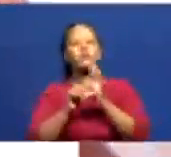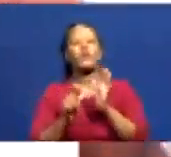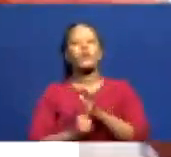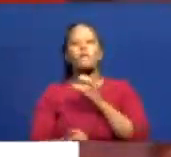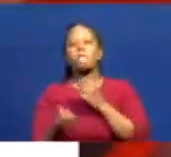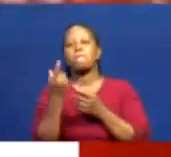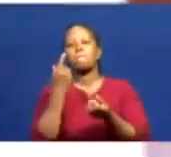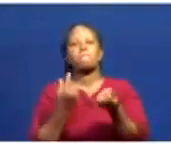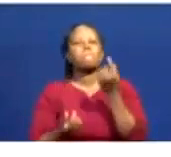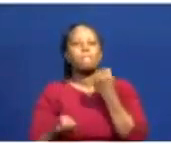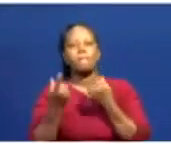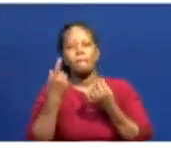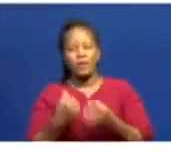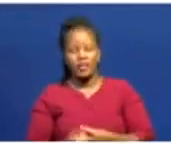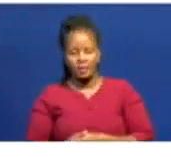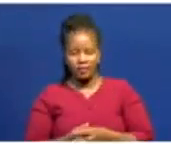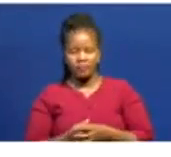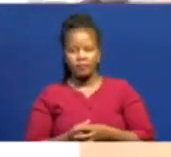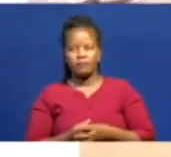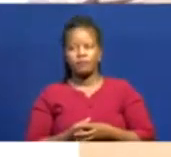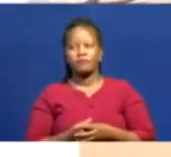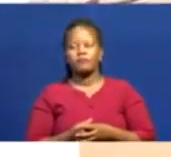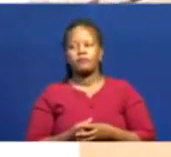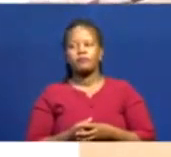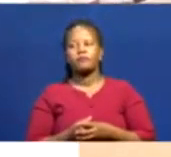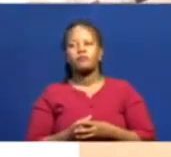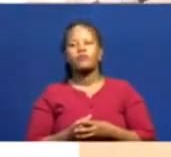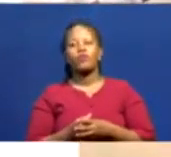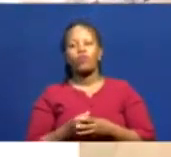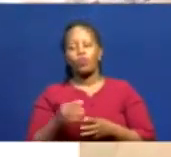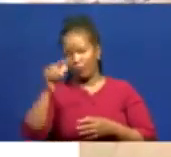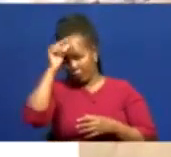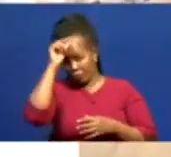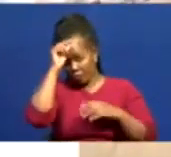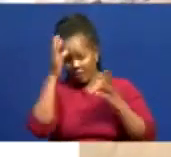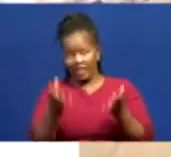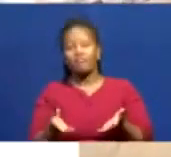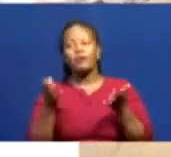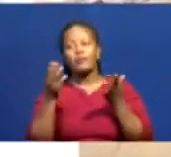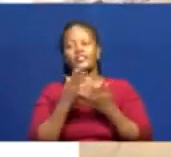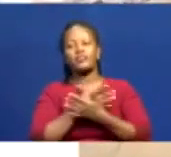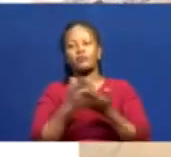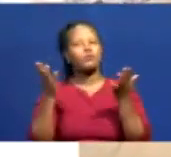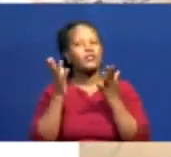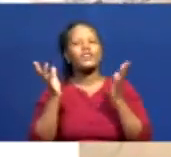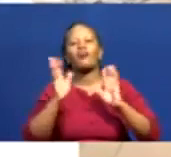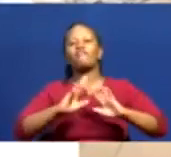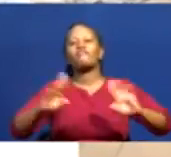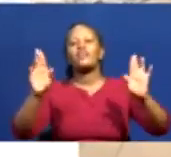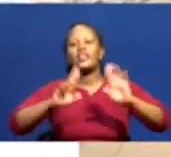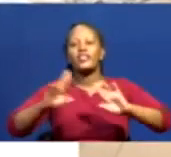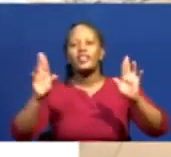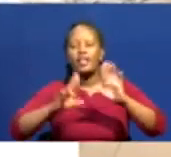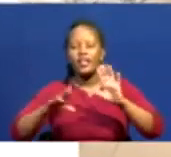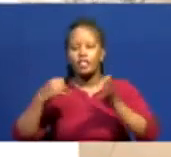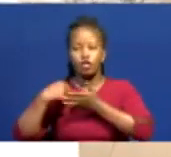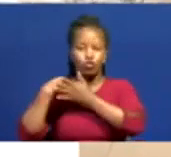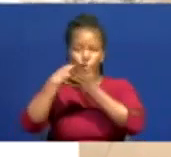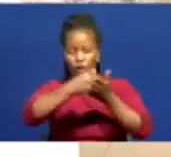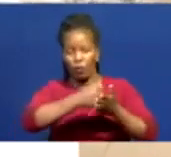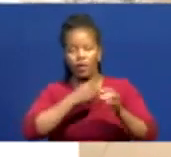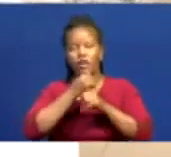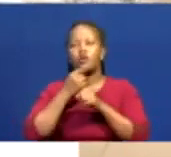and when they arise. Vyombo vya serikali viko tayari kuja kuwasaidia kuhakikisha kwamba kila